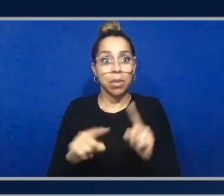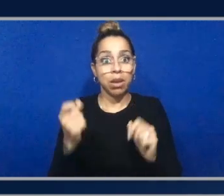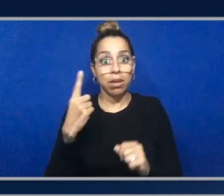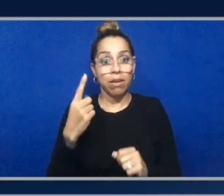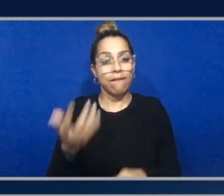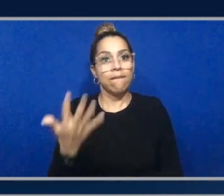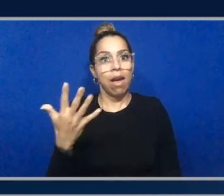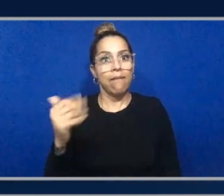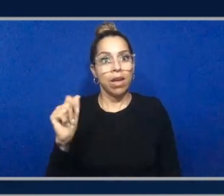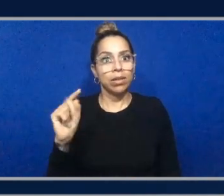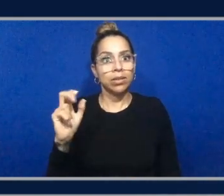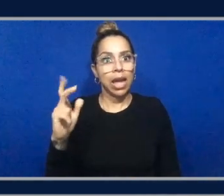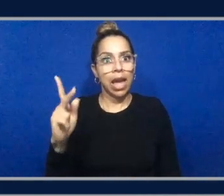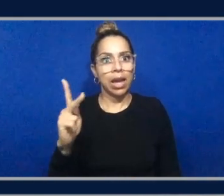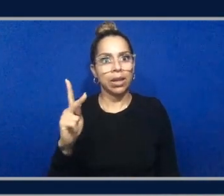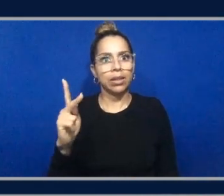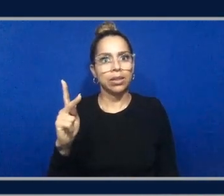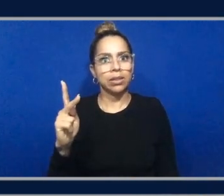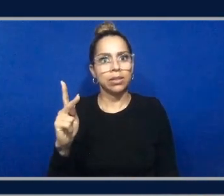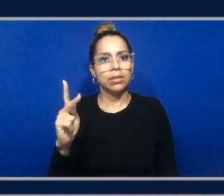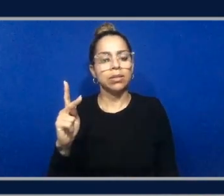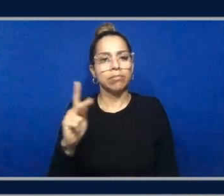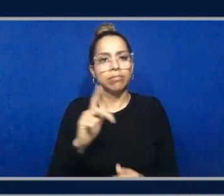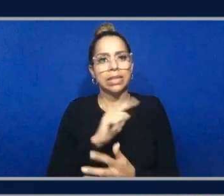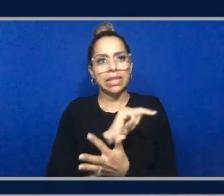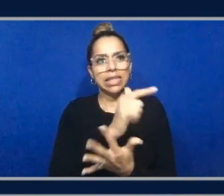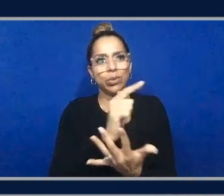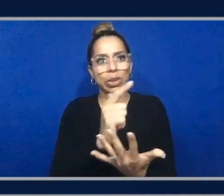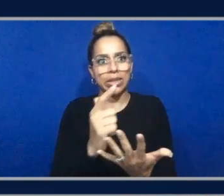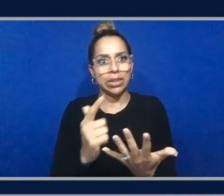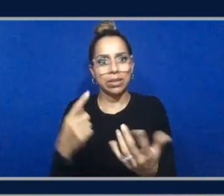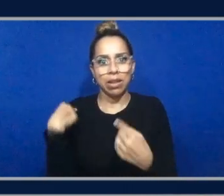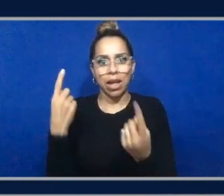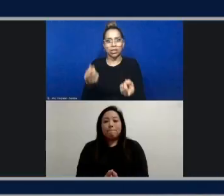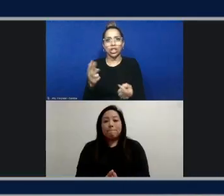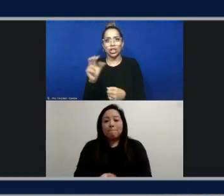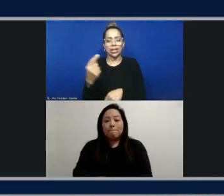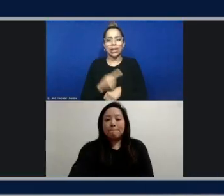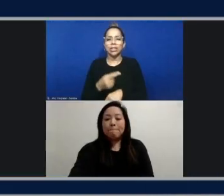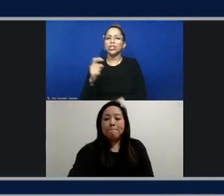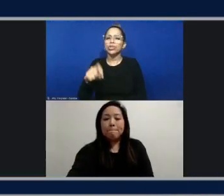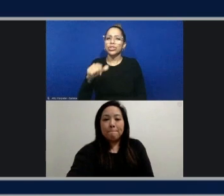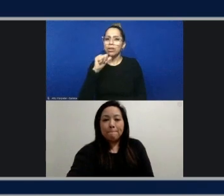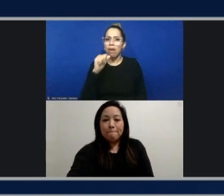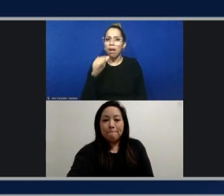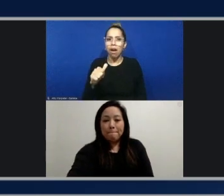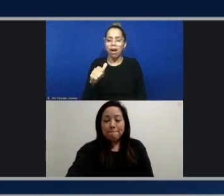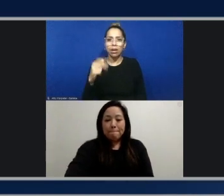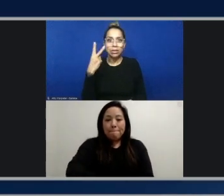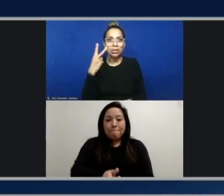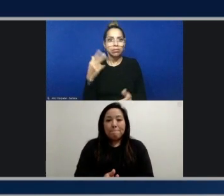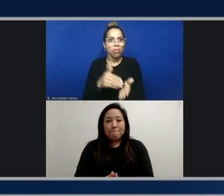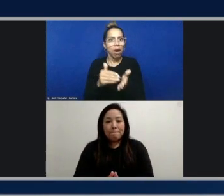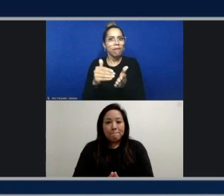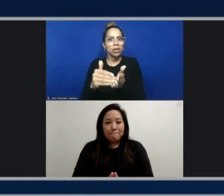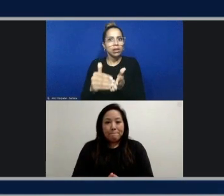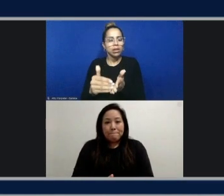days. And this is the kind of ratio we're going for. Like you really shouldn't expect many of these, but when you get them, you should pay